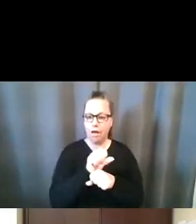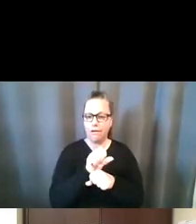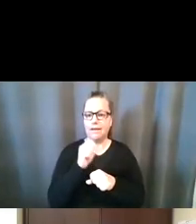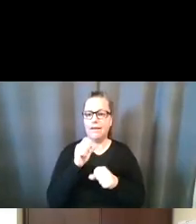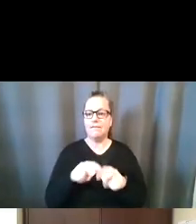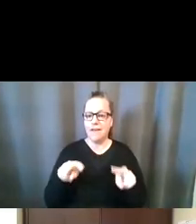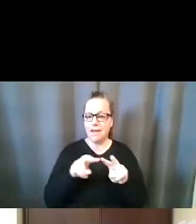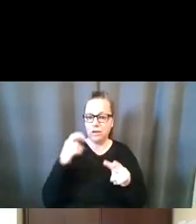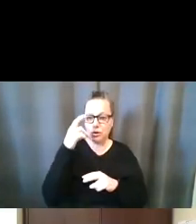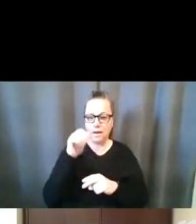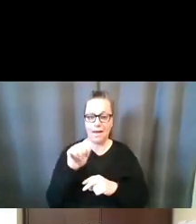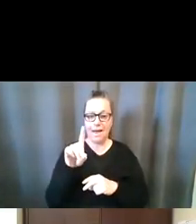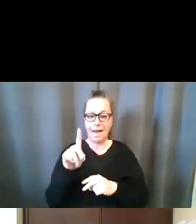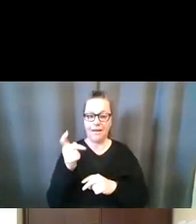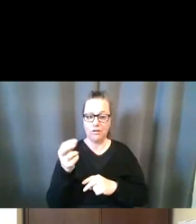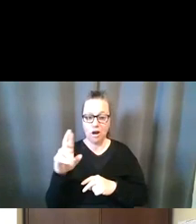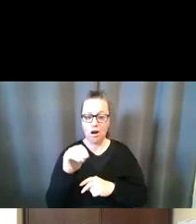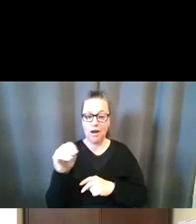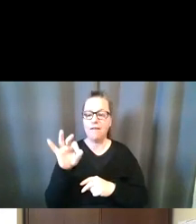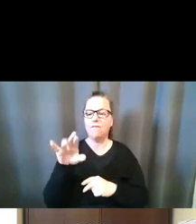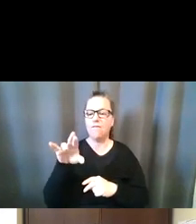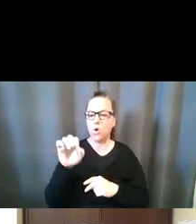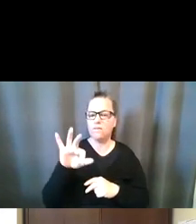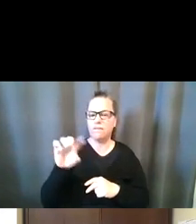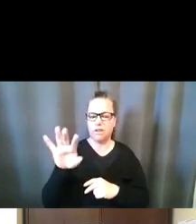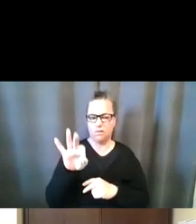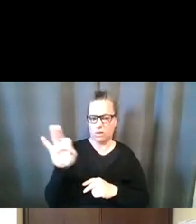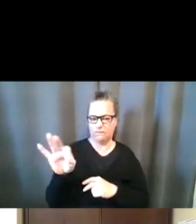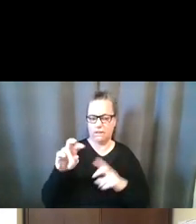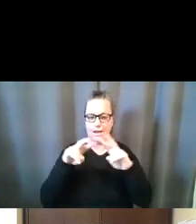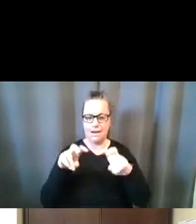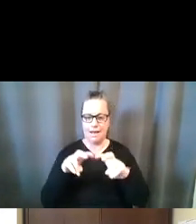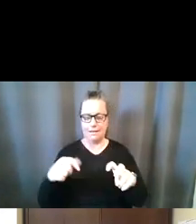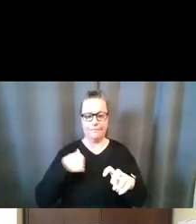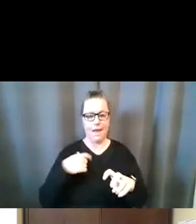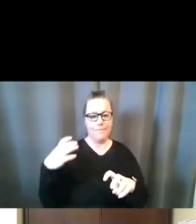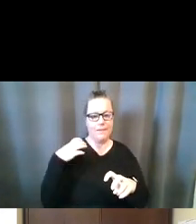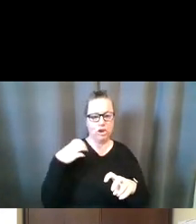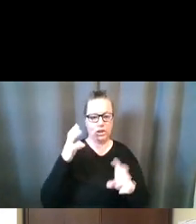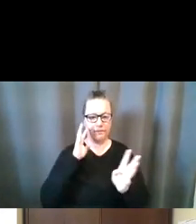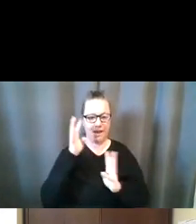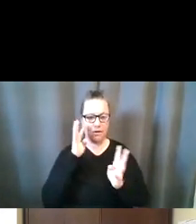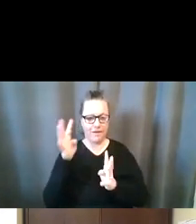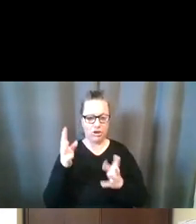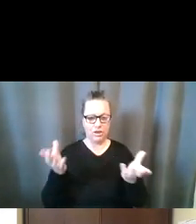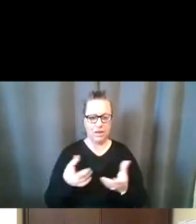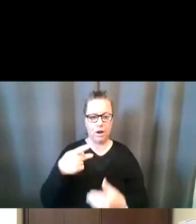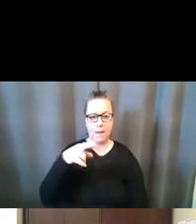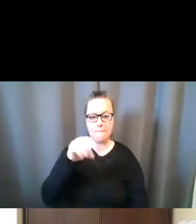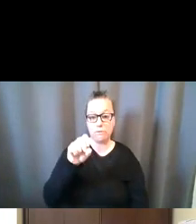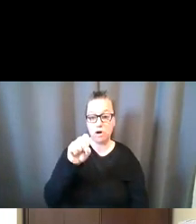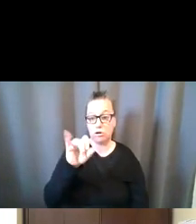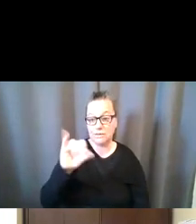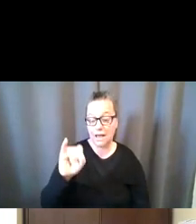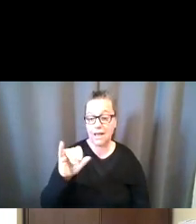using ADKAR and force field analysis. I am Tim Creasy, the Chief Innovation Officer here at Prosci, and my focus is